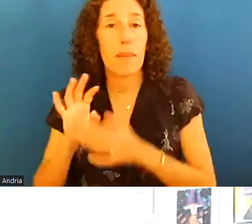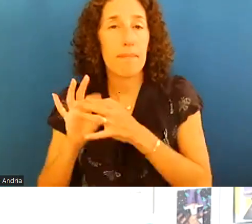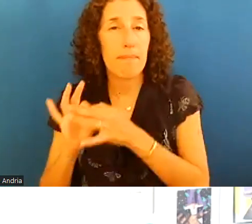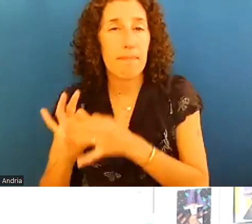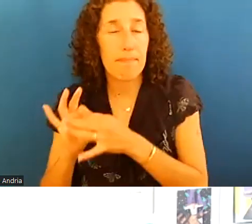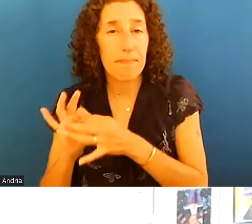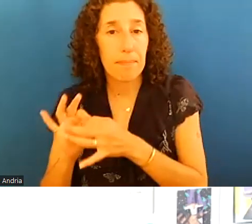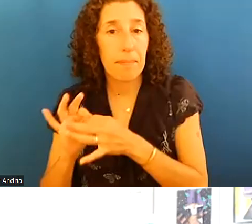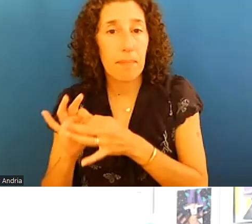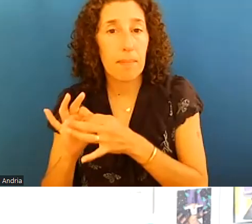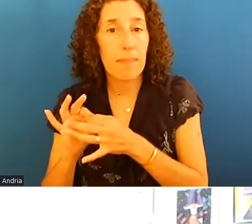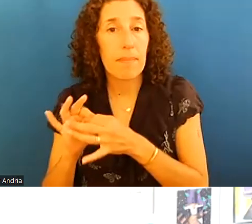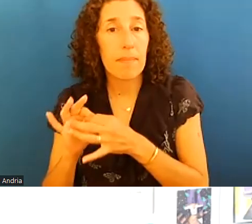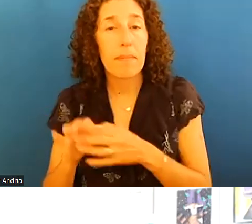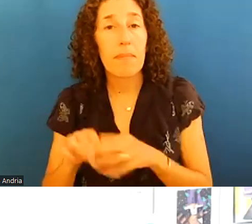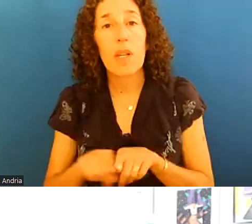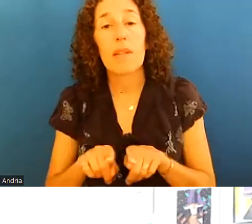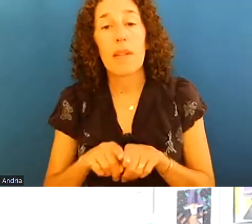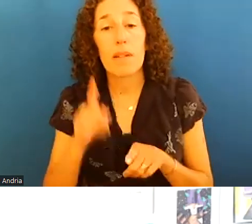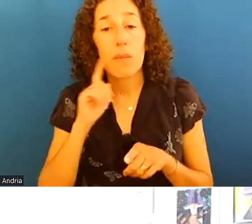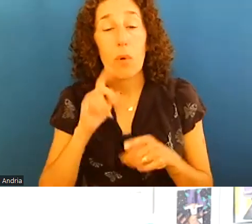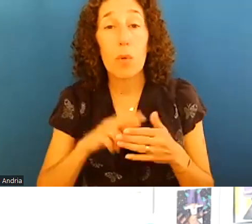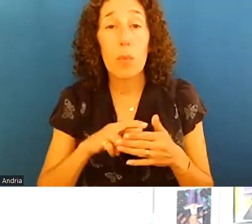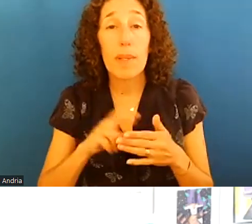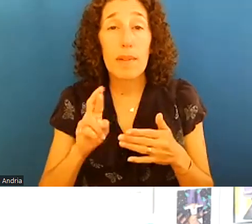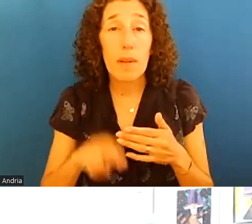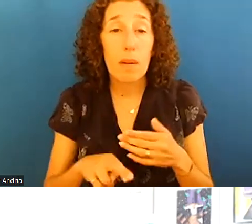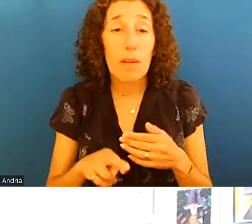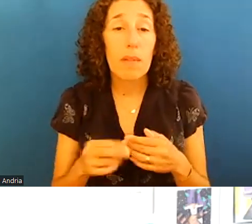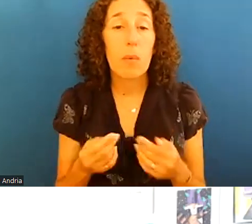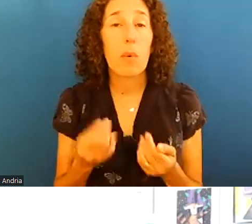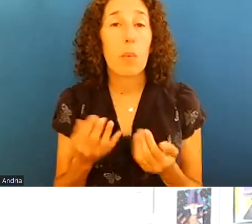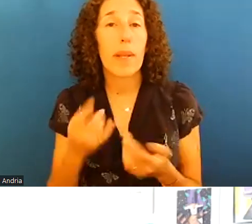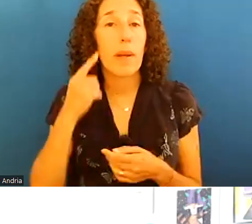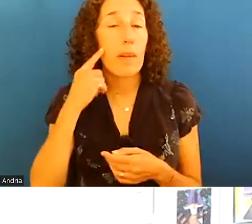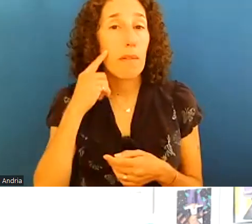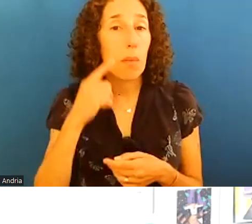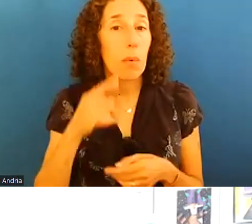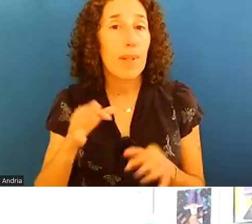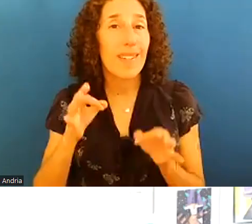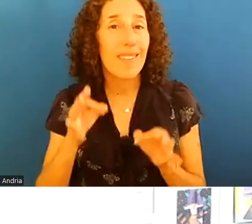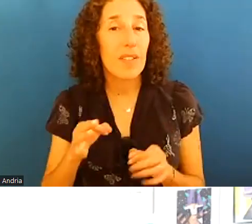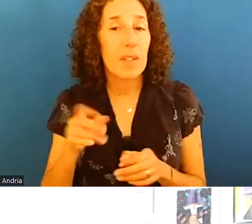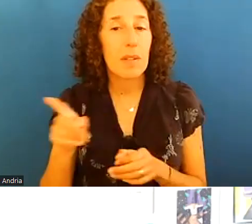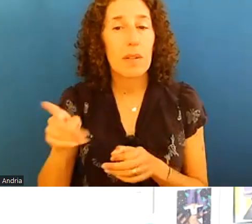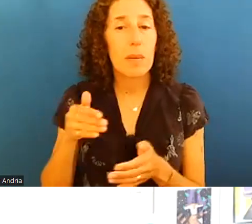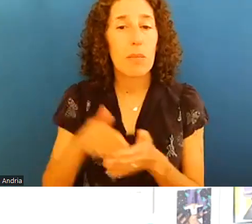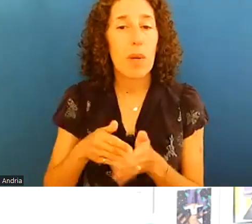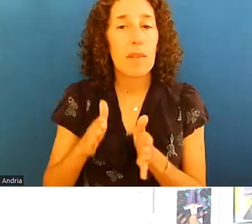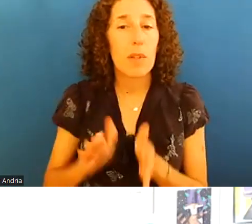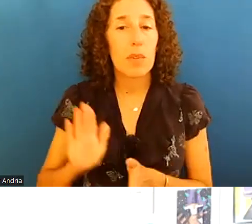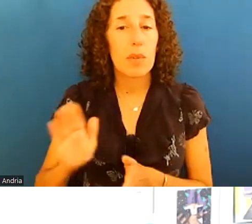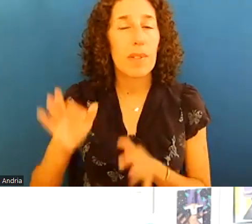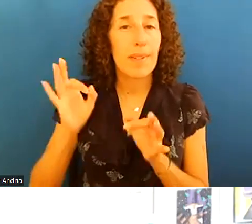outcome of the results, those types of things, and waiting for the decision on the prosecution, and then scheduling all of the